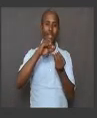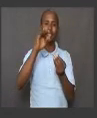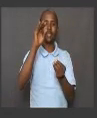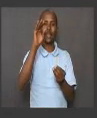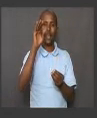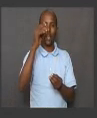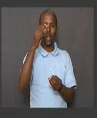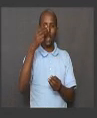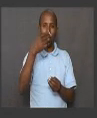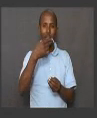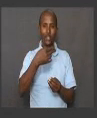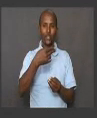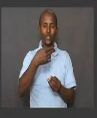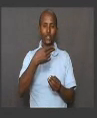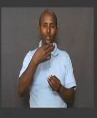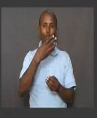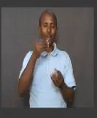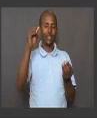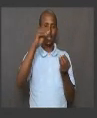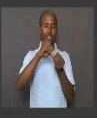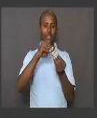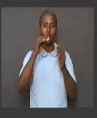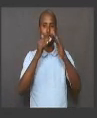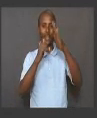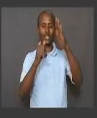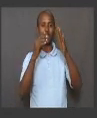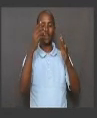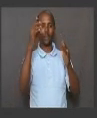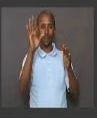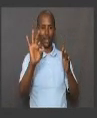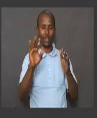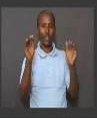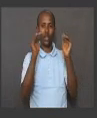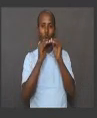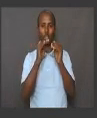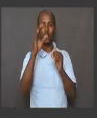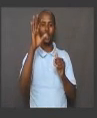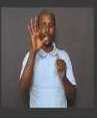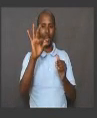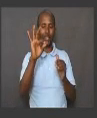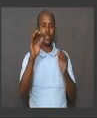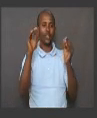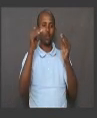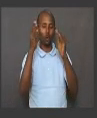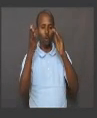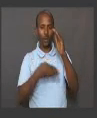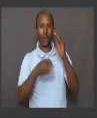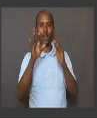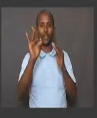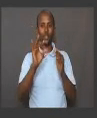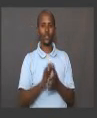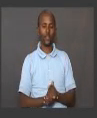8 over x minus 9 equals 9 over 8.